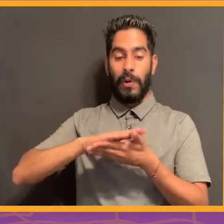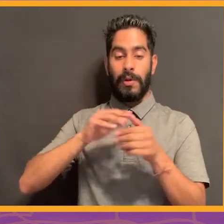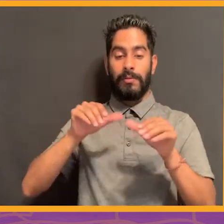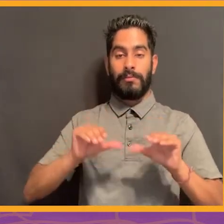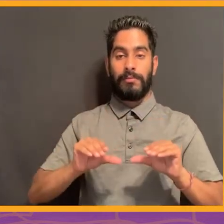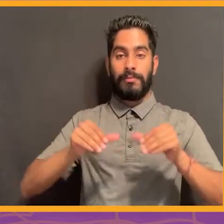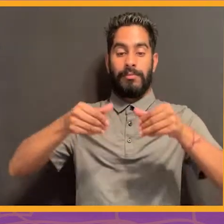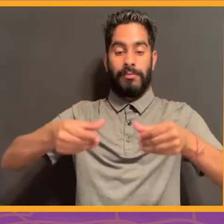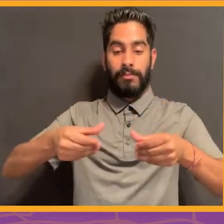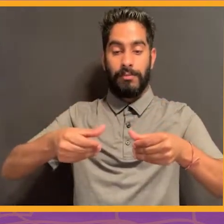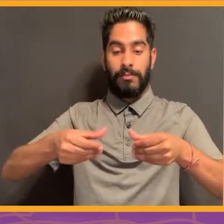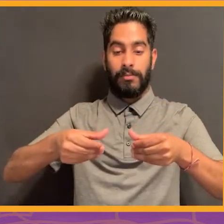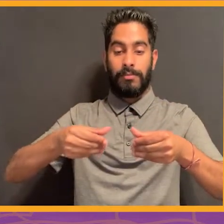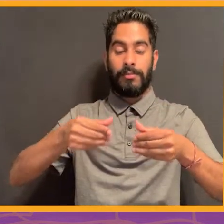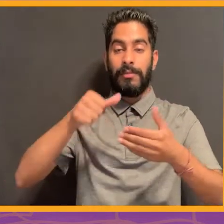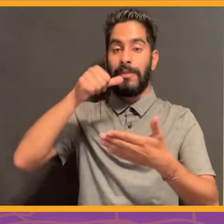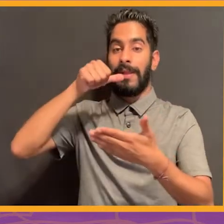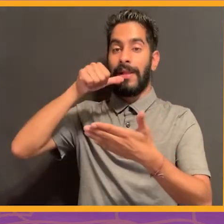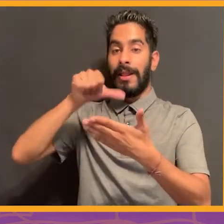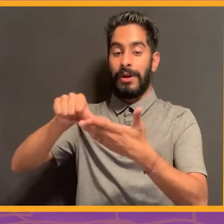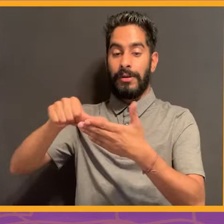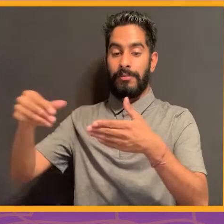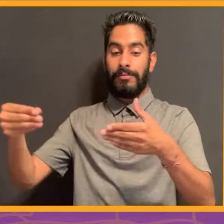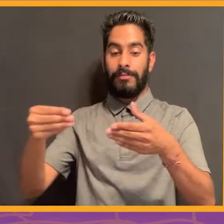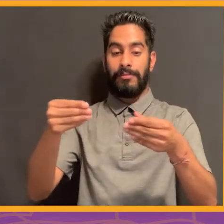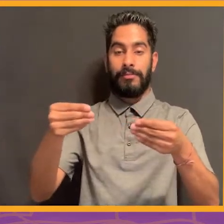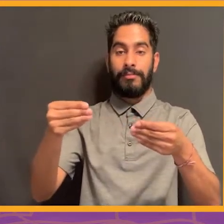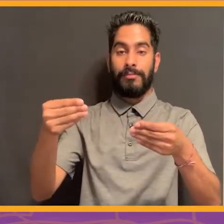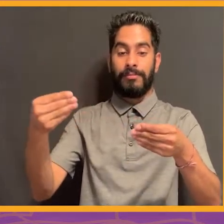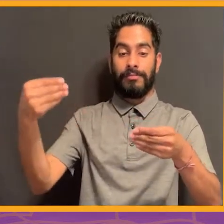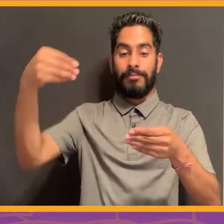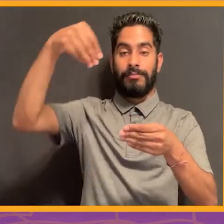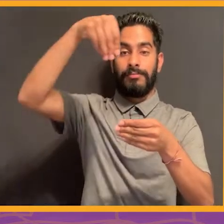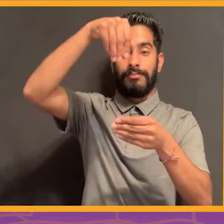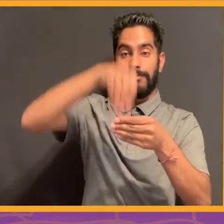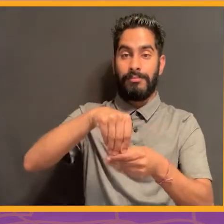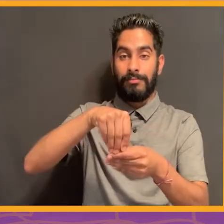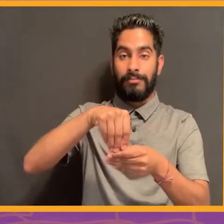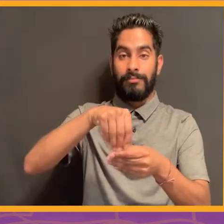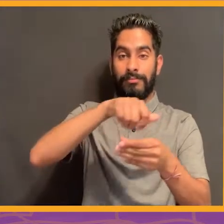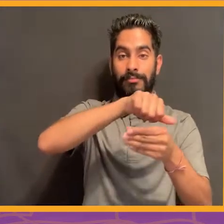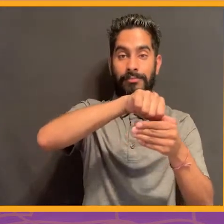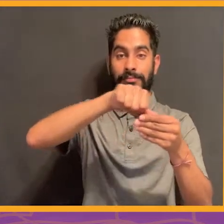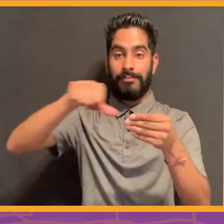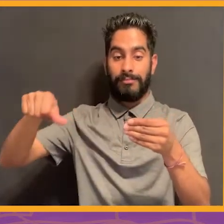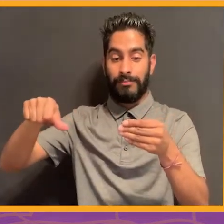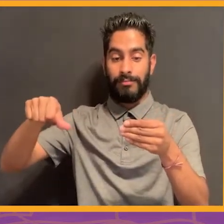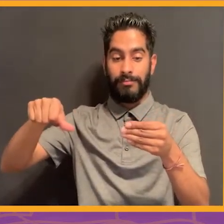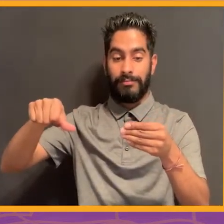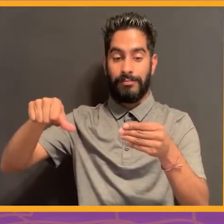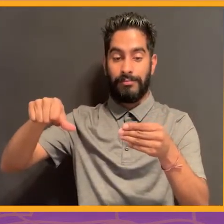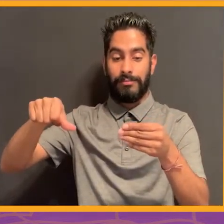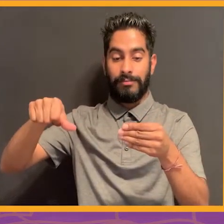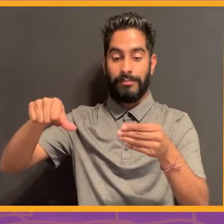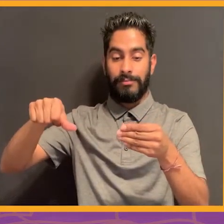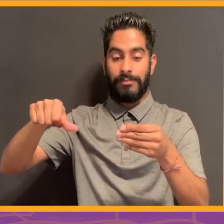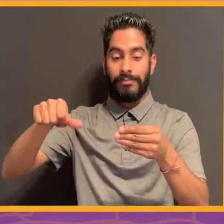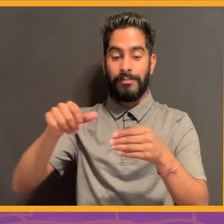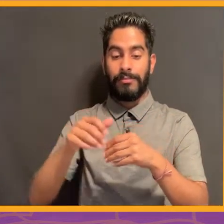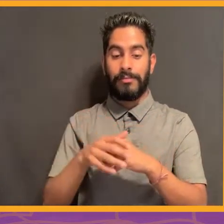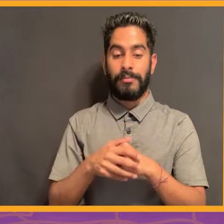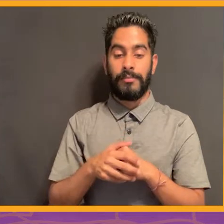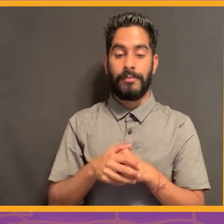marking your ballot, refold it. Put the folded ballot inside the secrecy envelope 1 and seal the